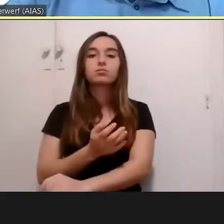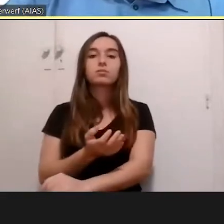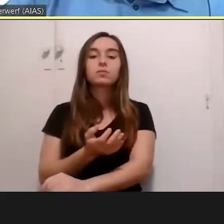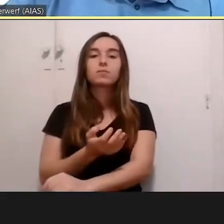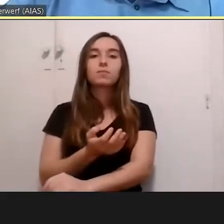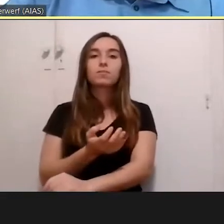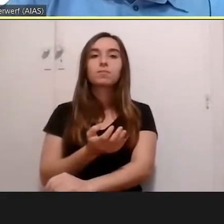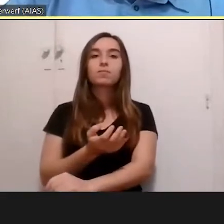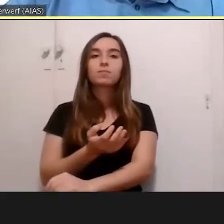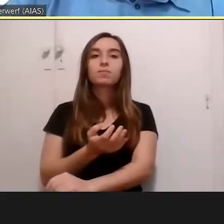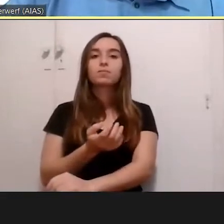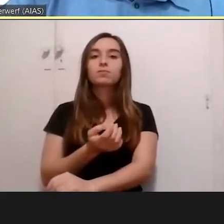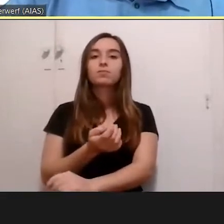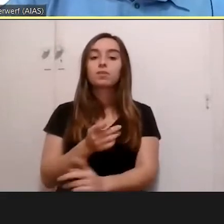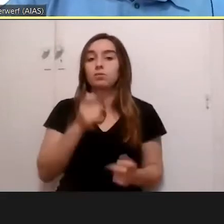human existence,